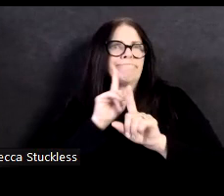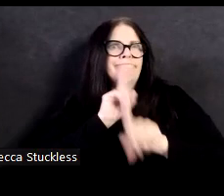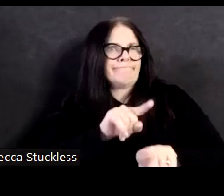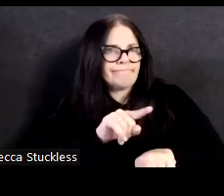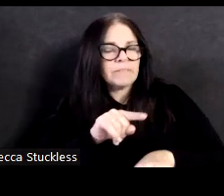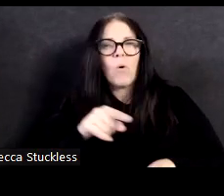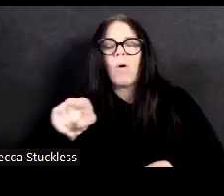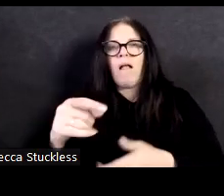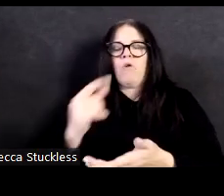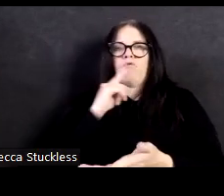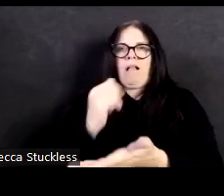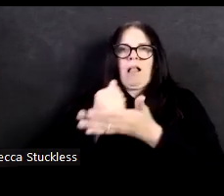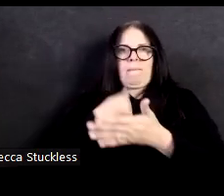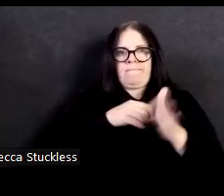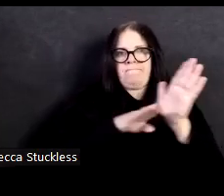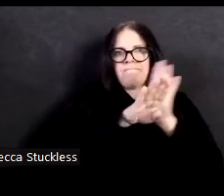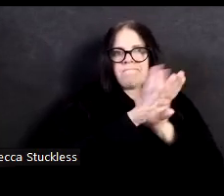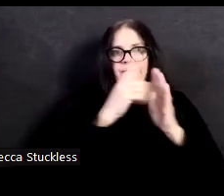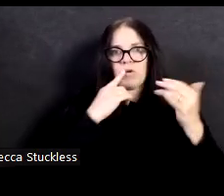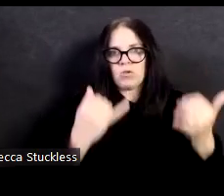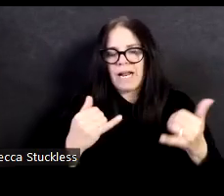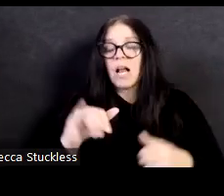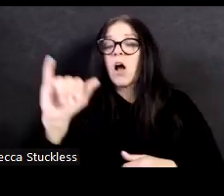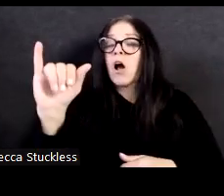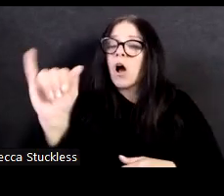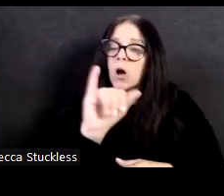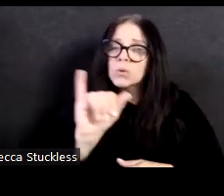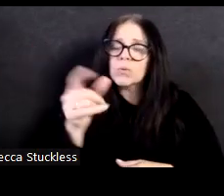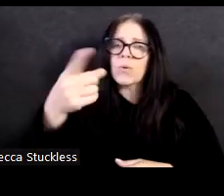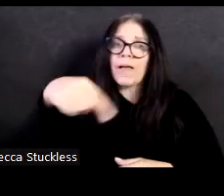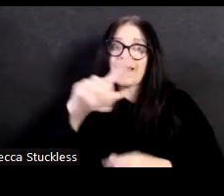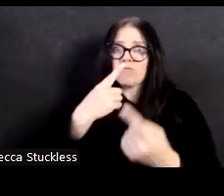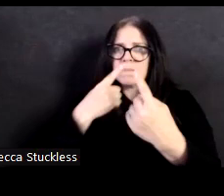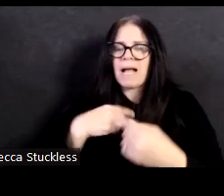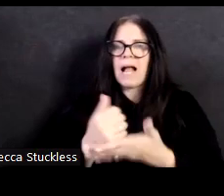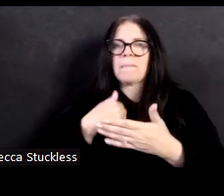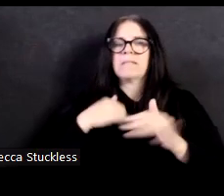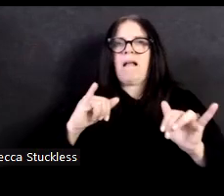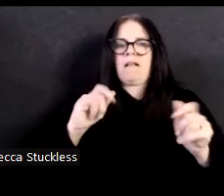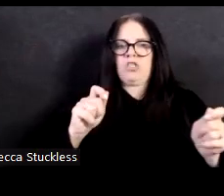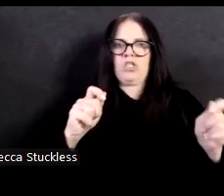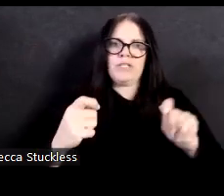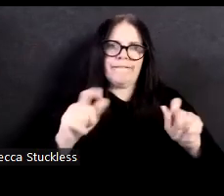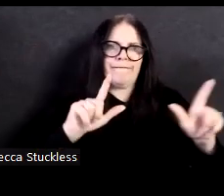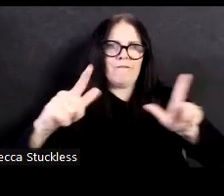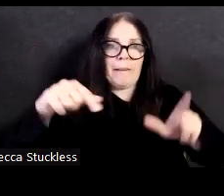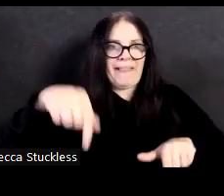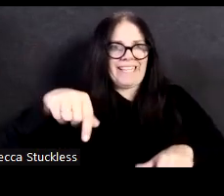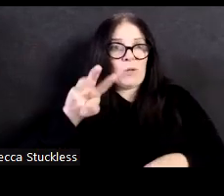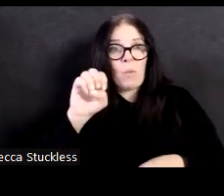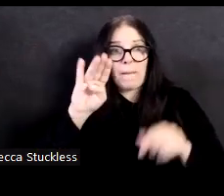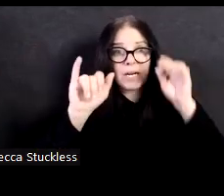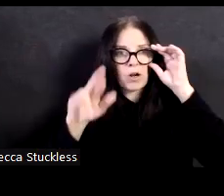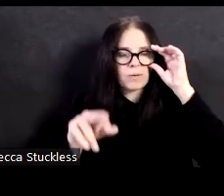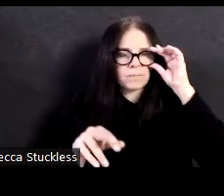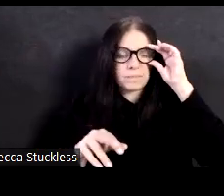session, and also helped us rethink part of the focus of this webinar. That's because in addition to